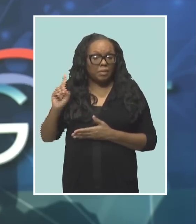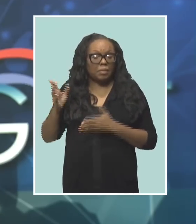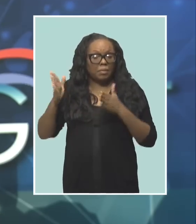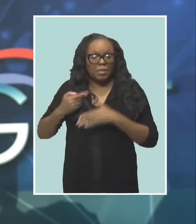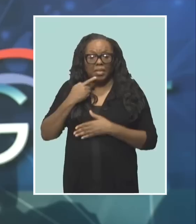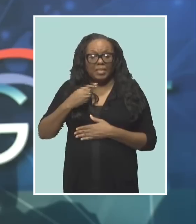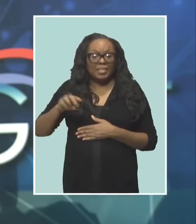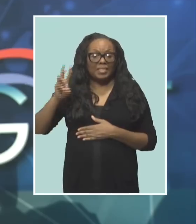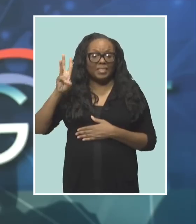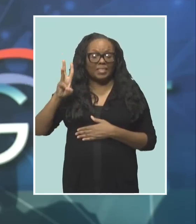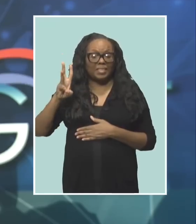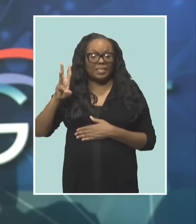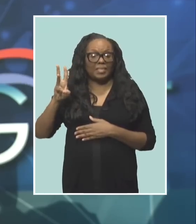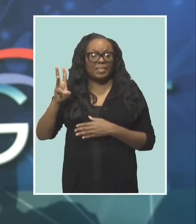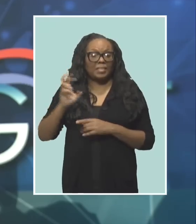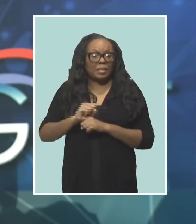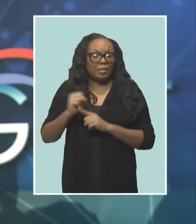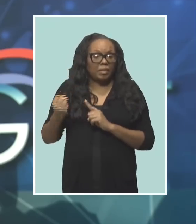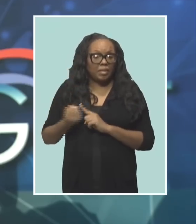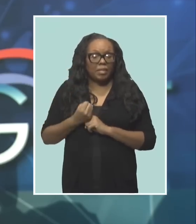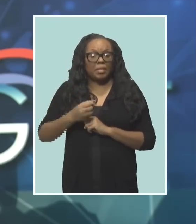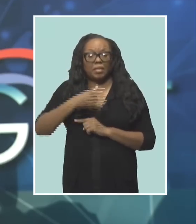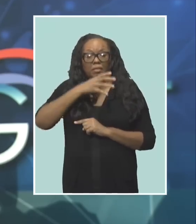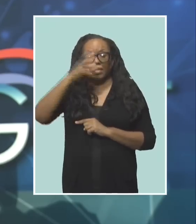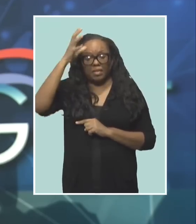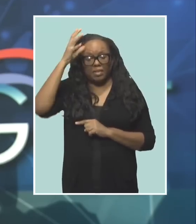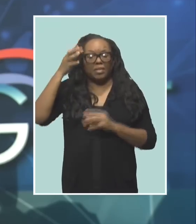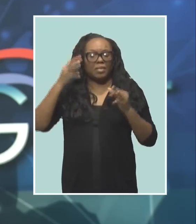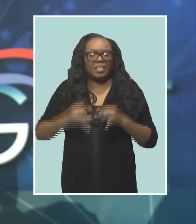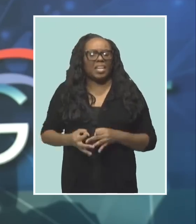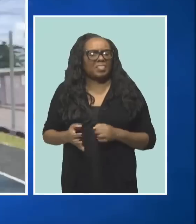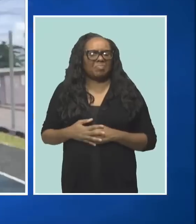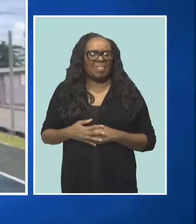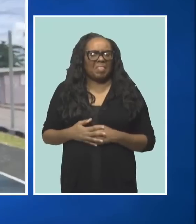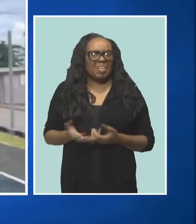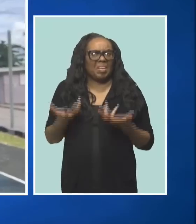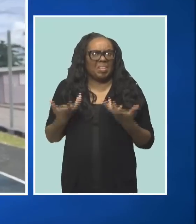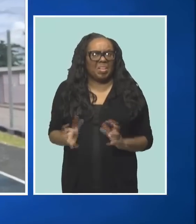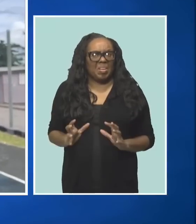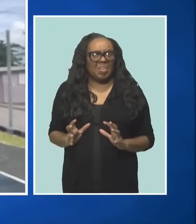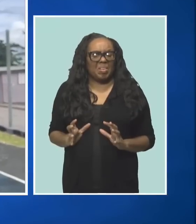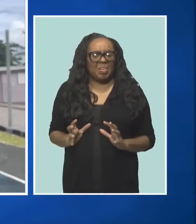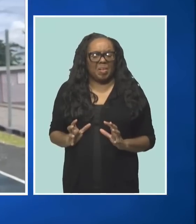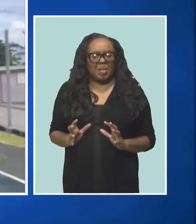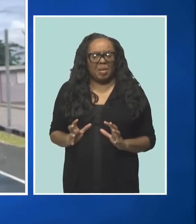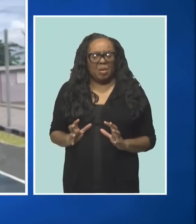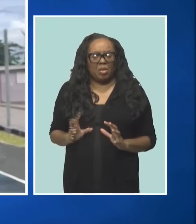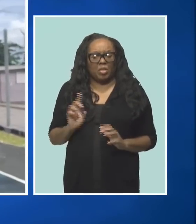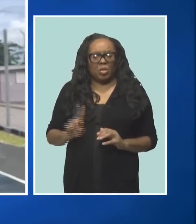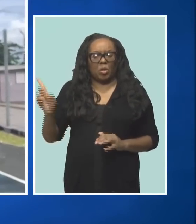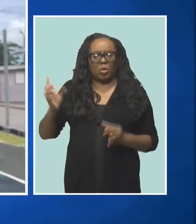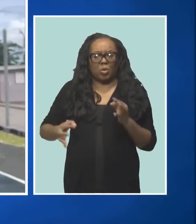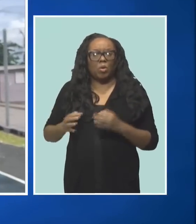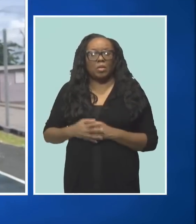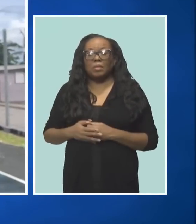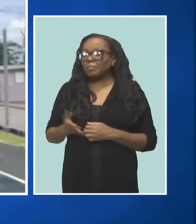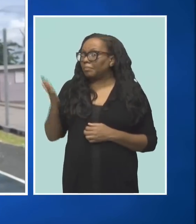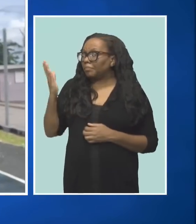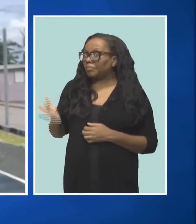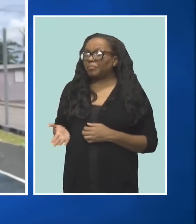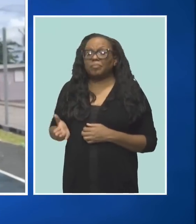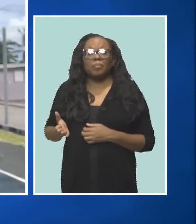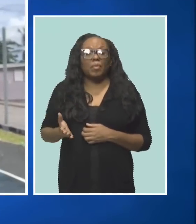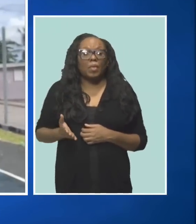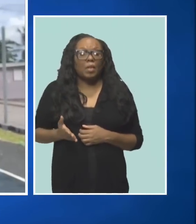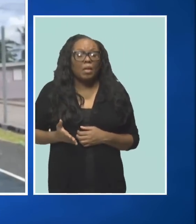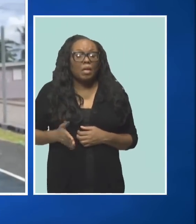of parents or guardians opting not to pursue. That would be a case where a child has said, or the evidence led the